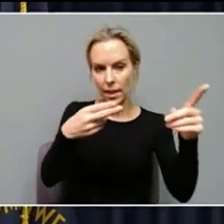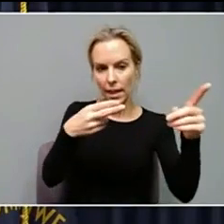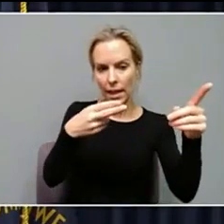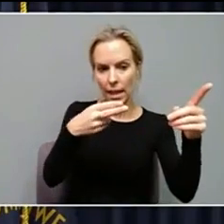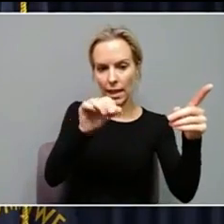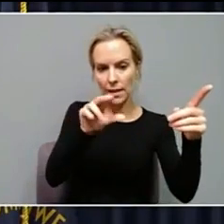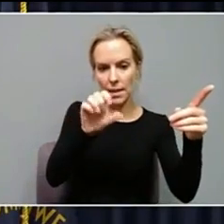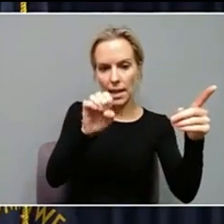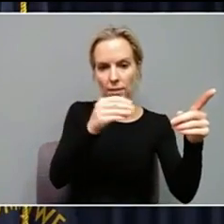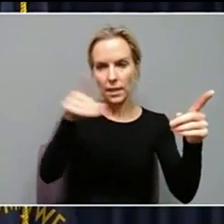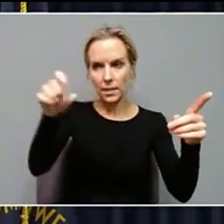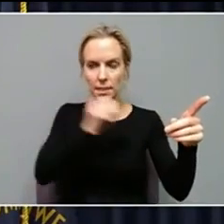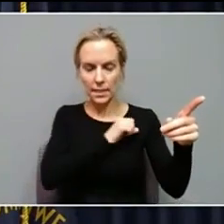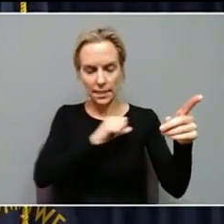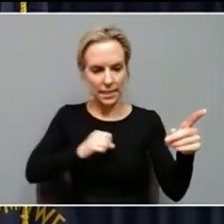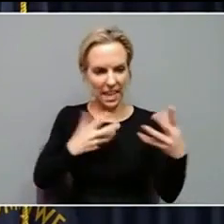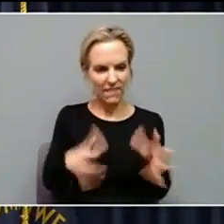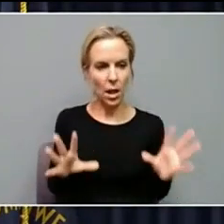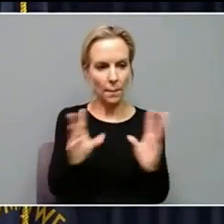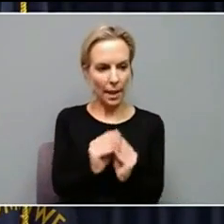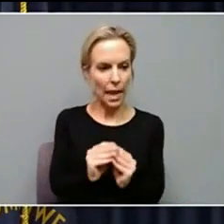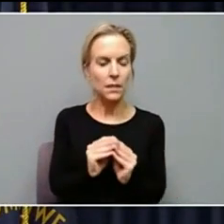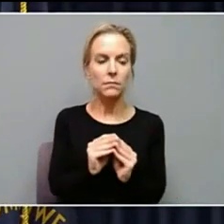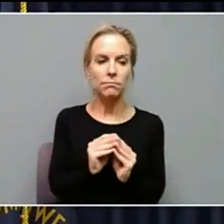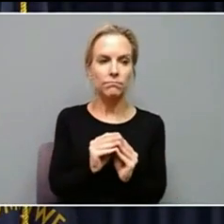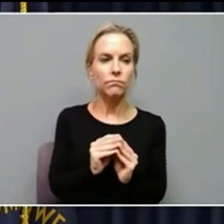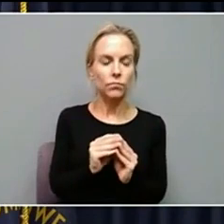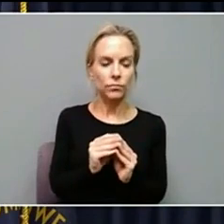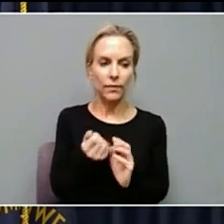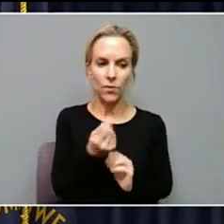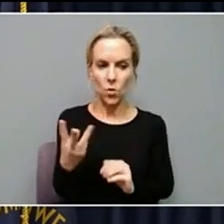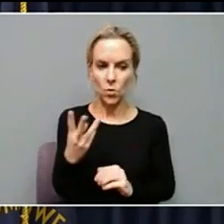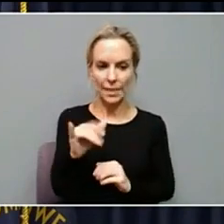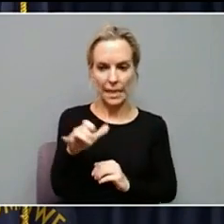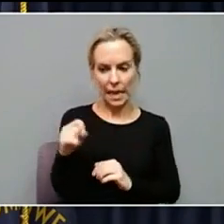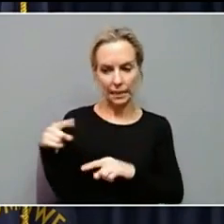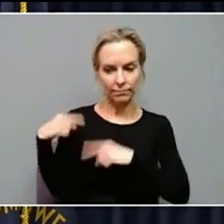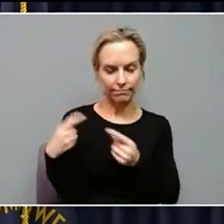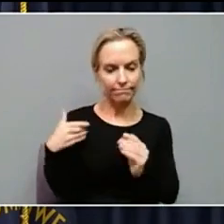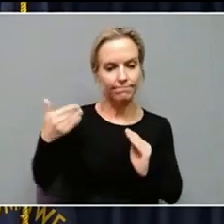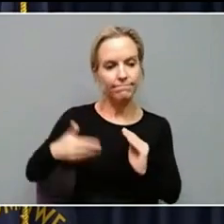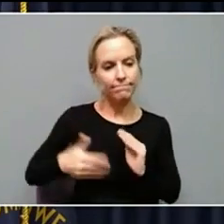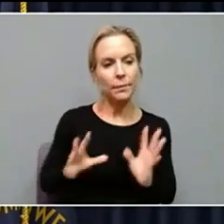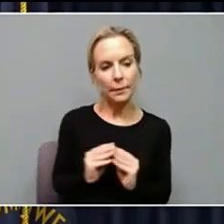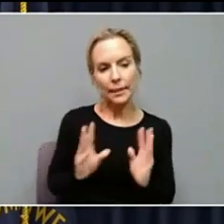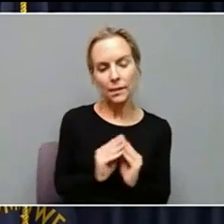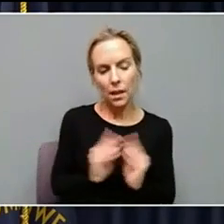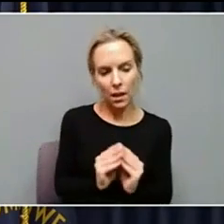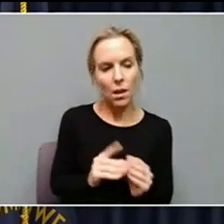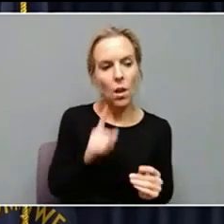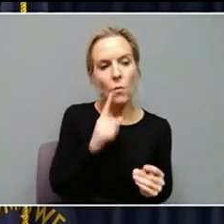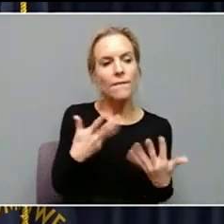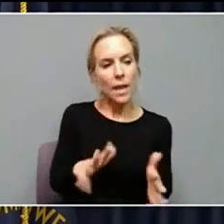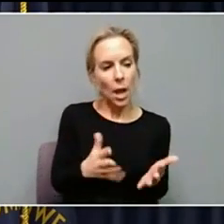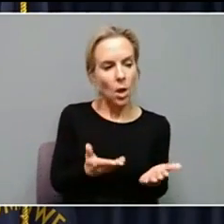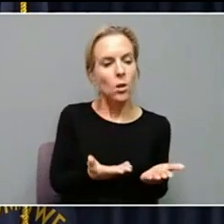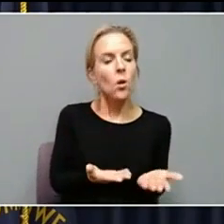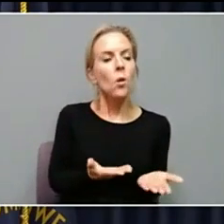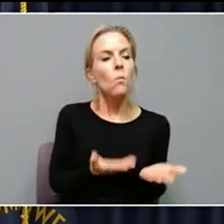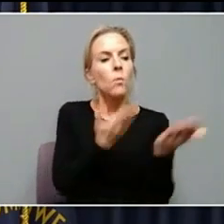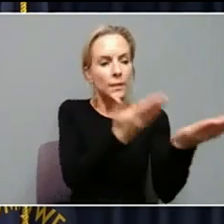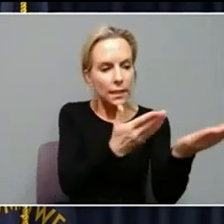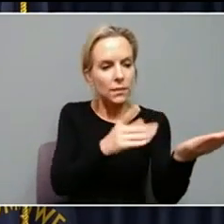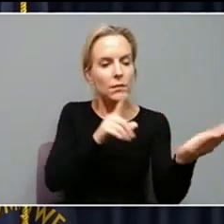with both over the last couple days. We have presented them with all of the order